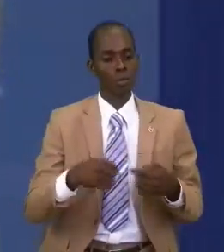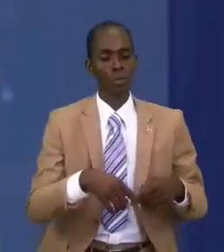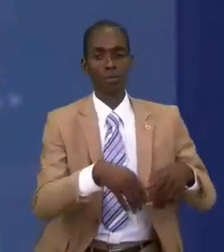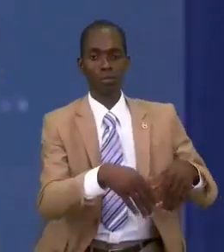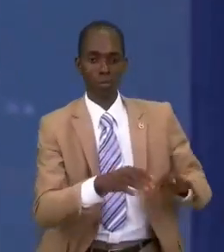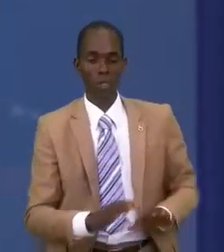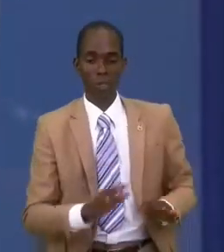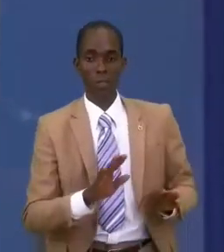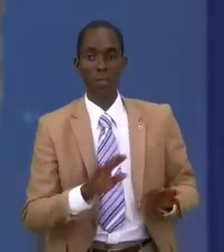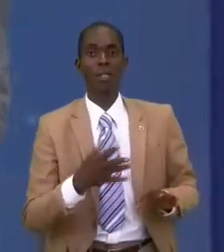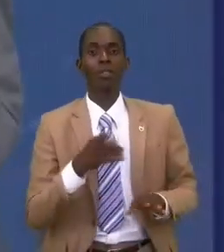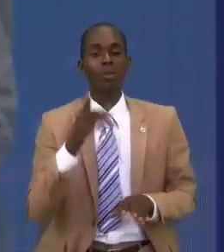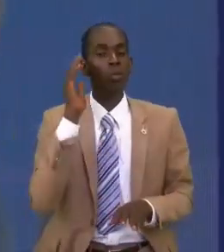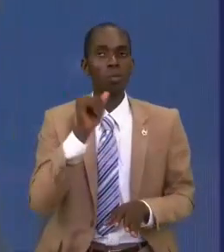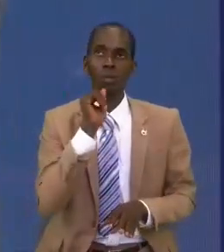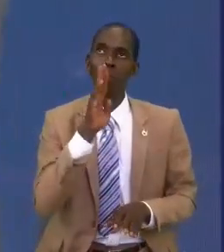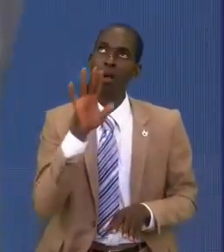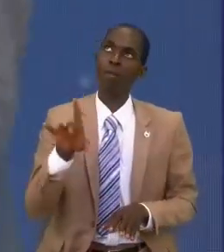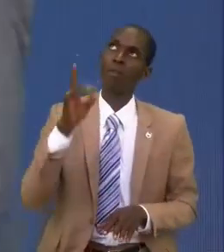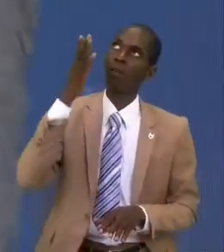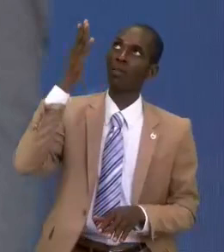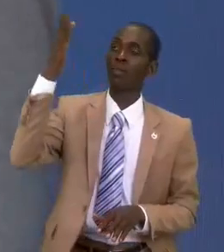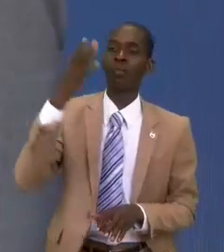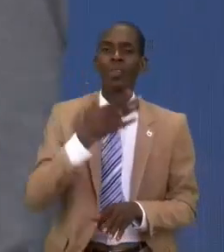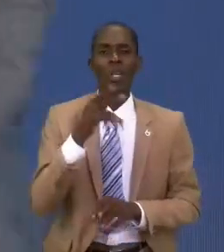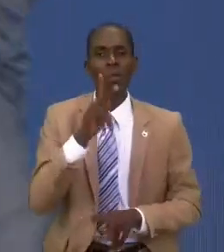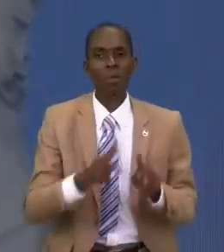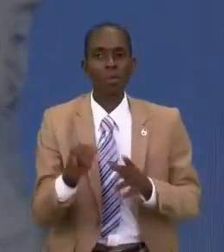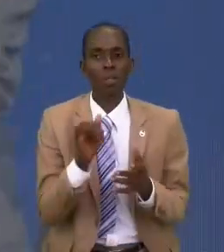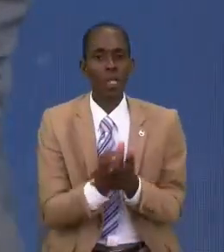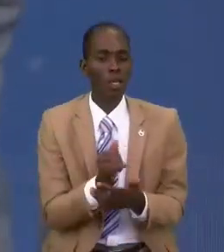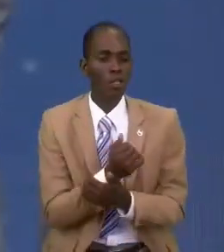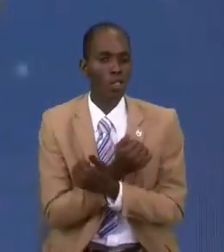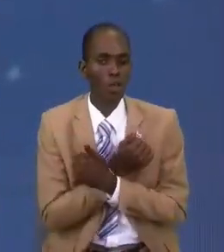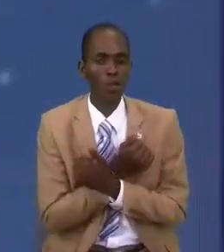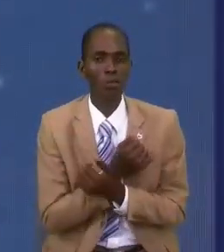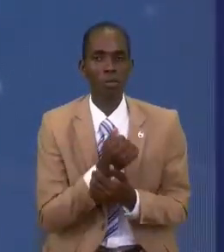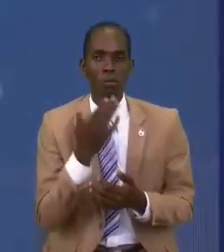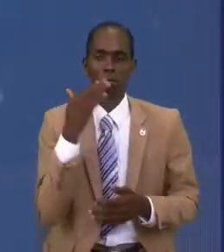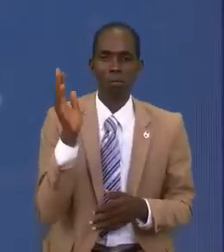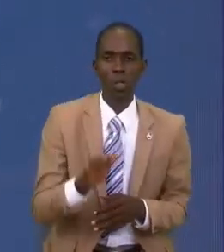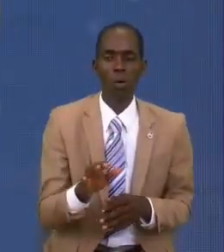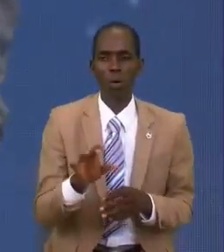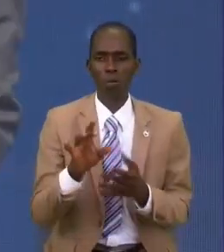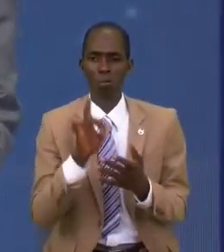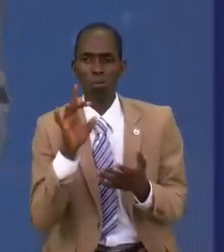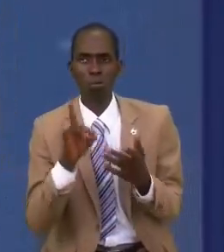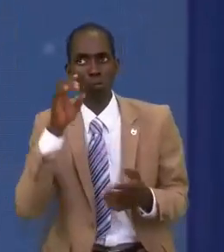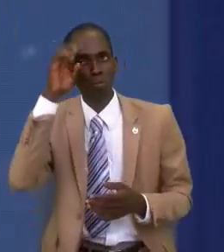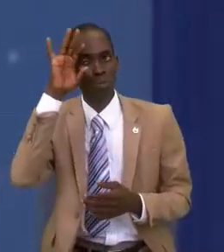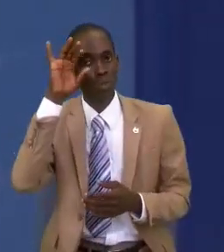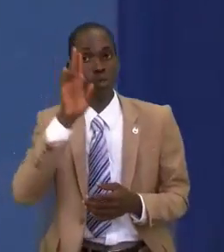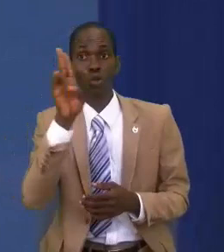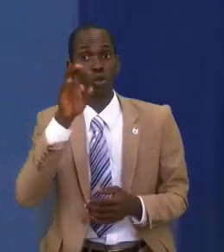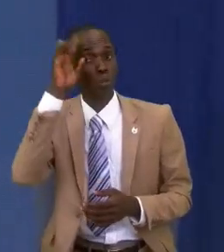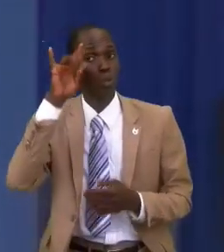that choose evil or magic or sorcery to destroy other people's lives, it says they shall not be there,